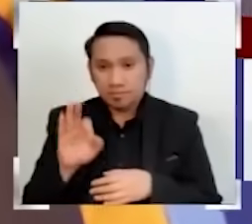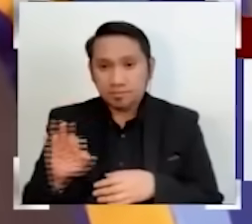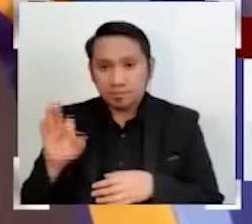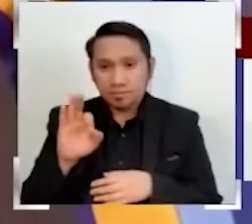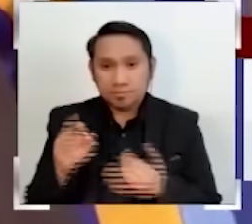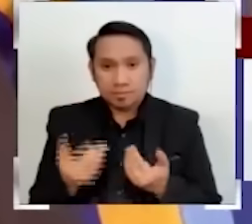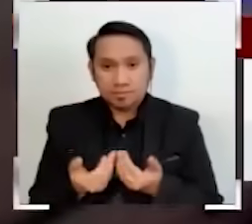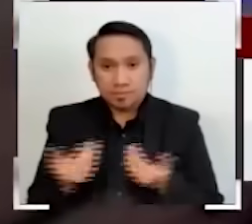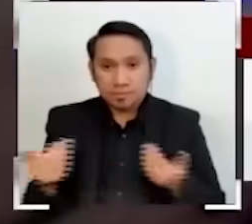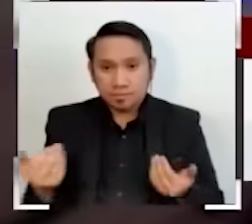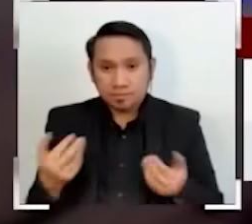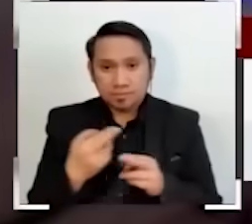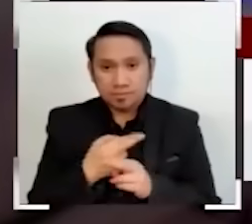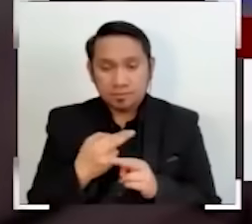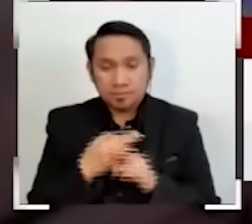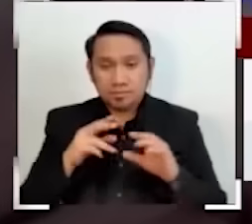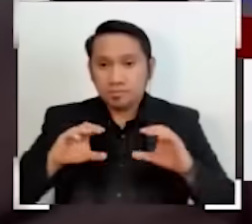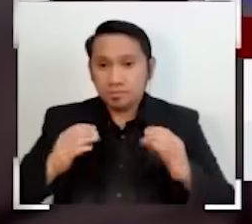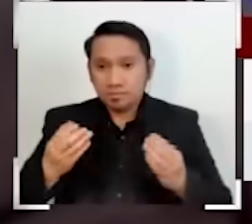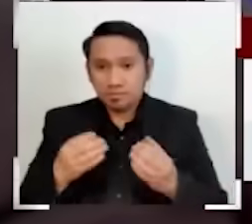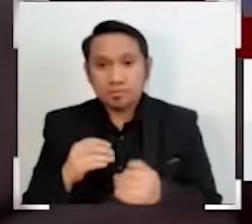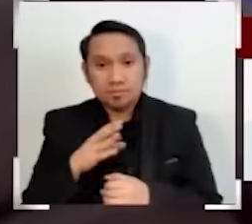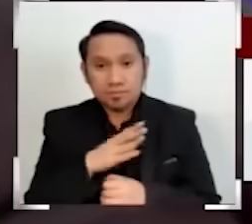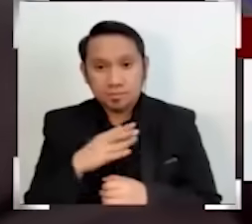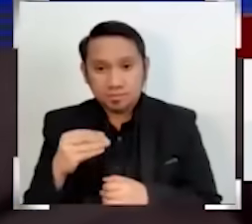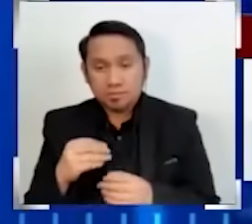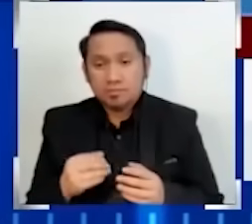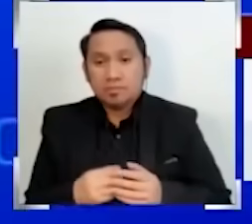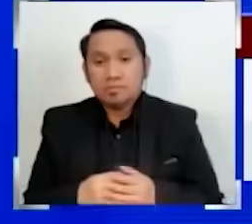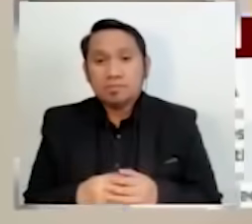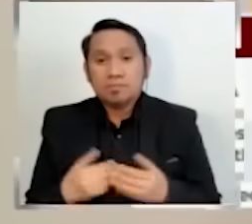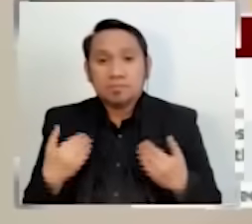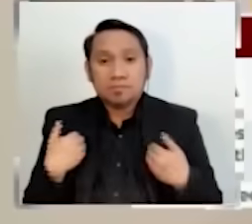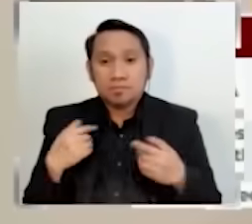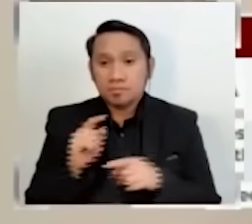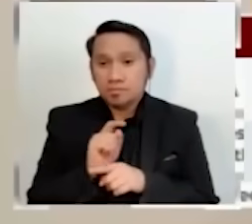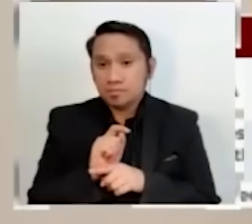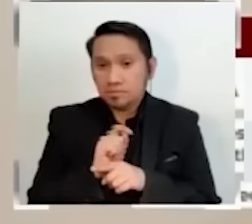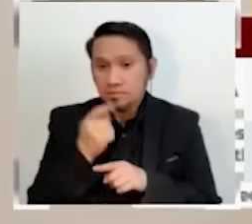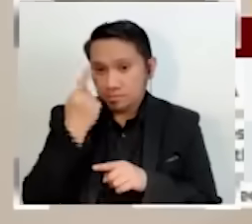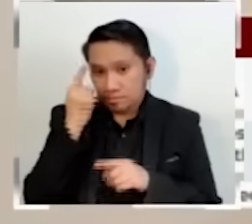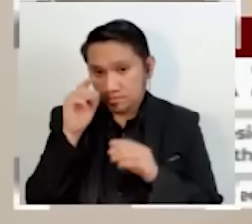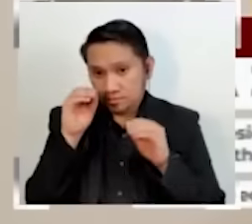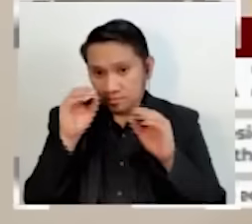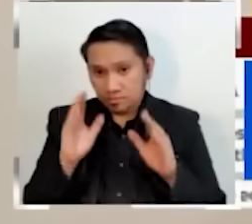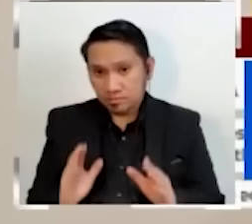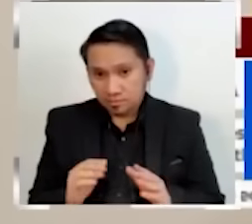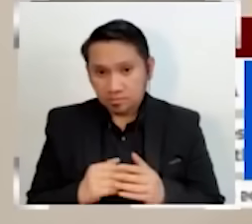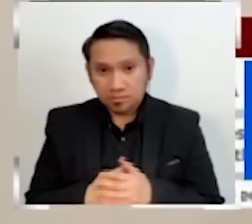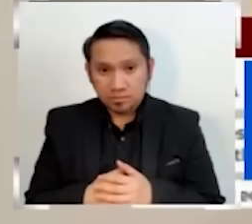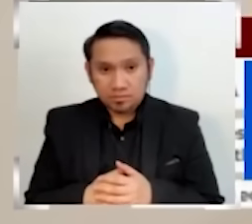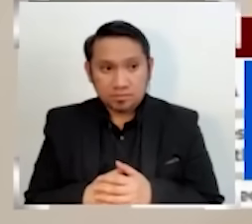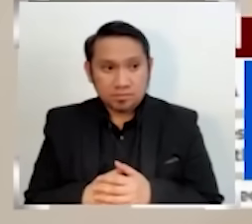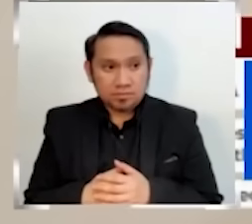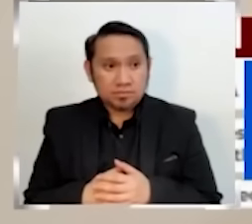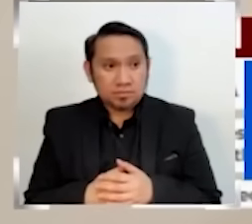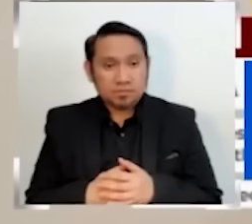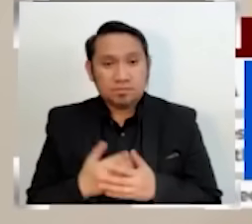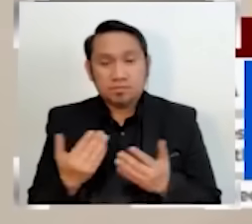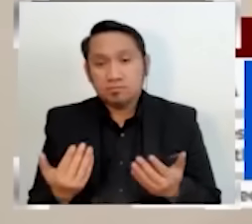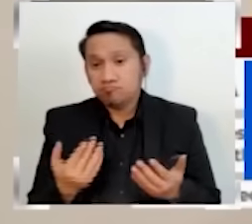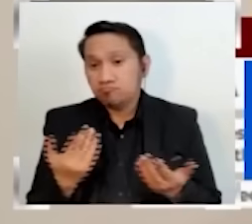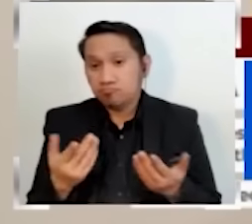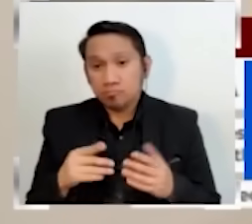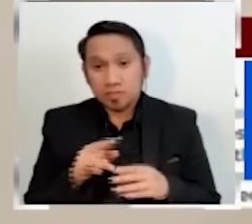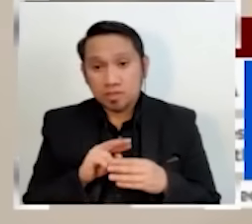sa regular na klase at pinaigting na pagsasanay sa mga guro. The PISA results lay bare uncomfortable truth. It has